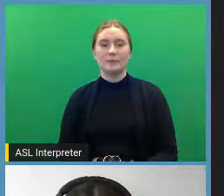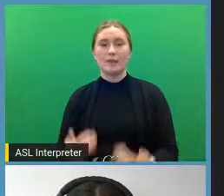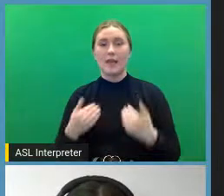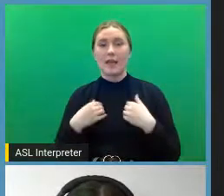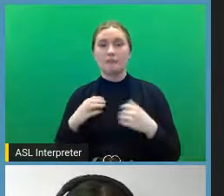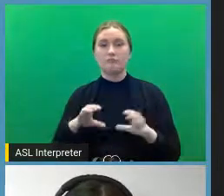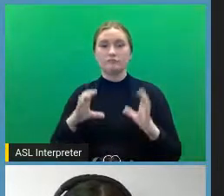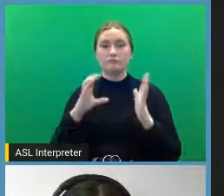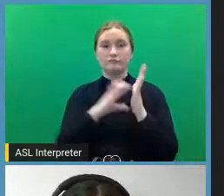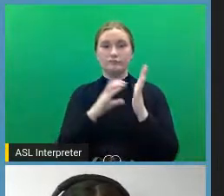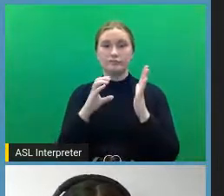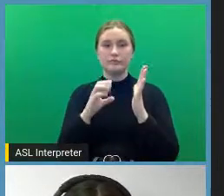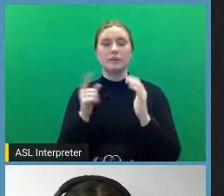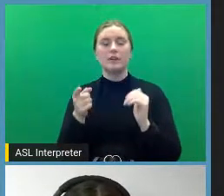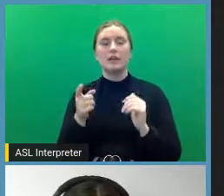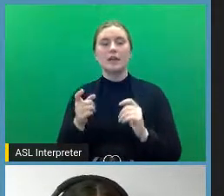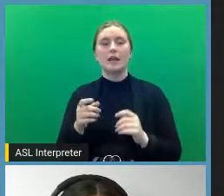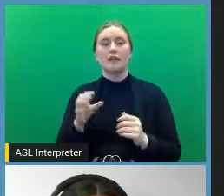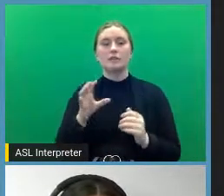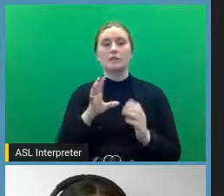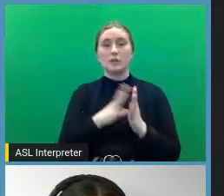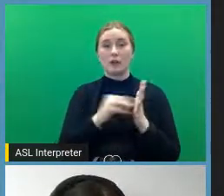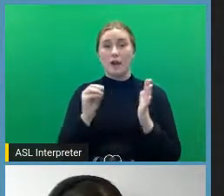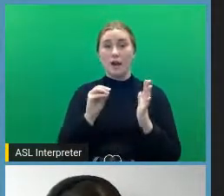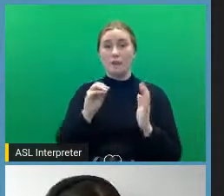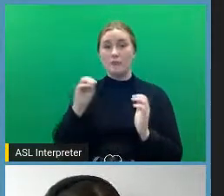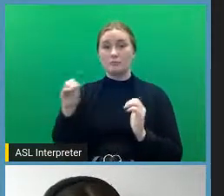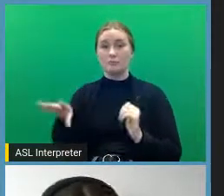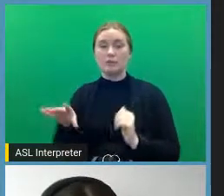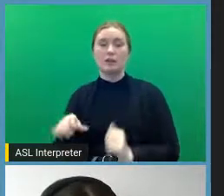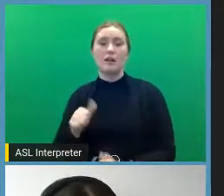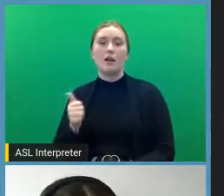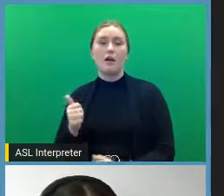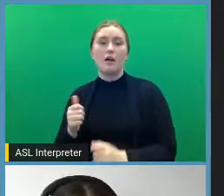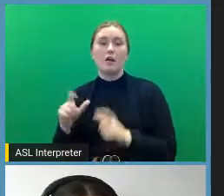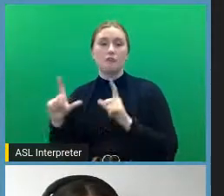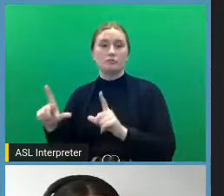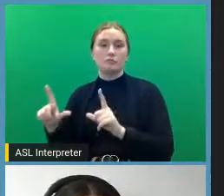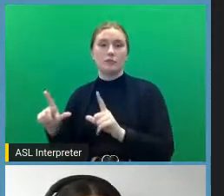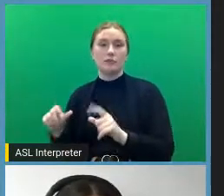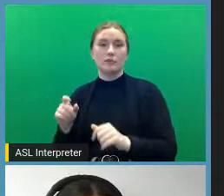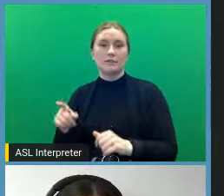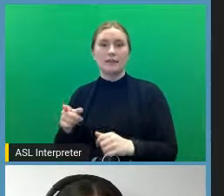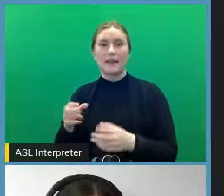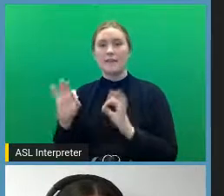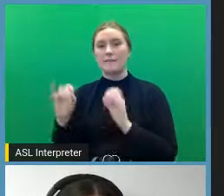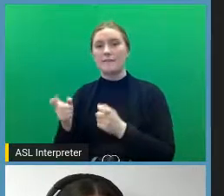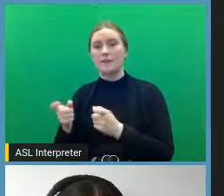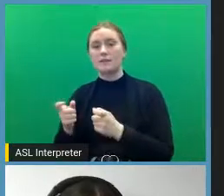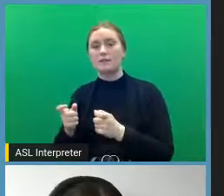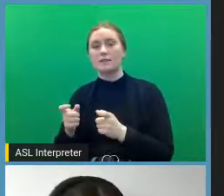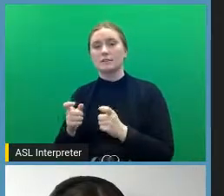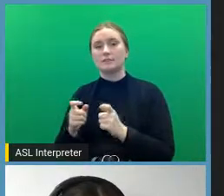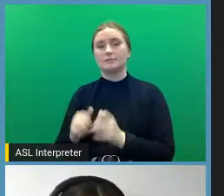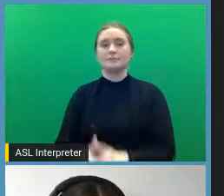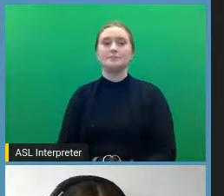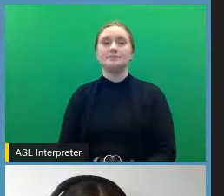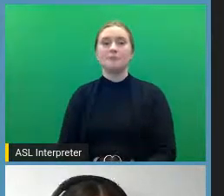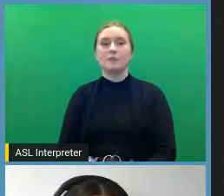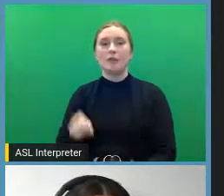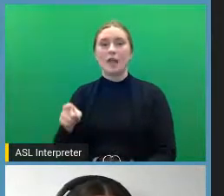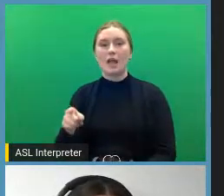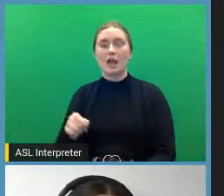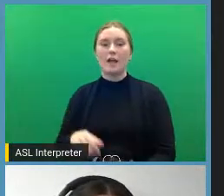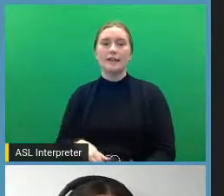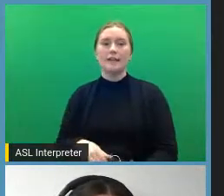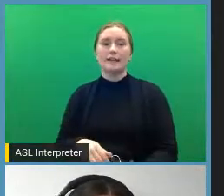copy pasted into another document, but also edited in line. And so I can clean up all of